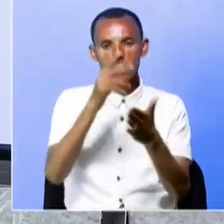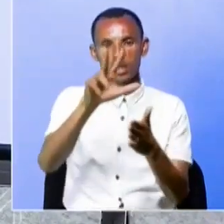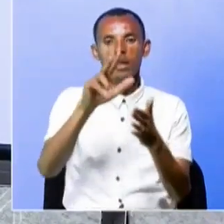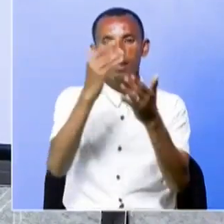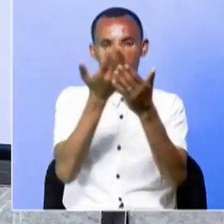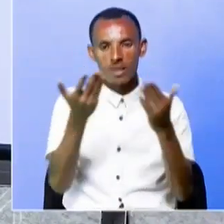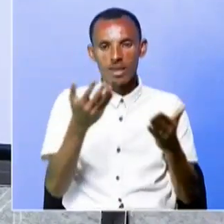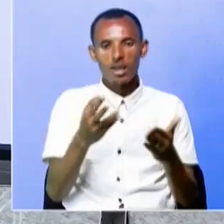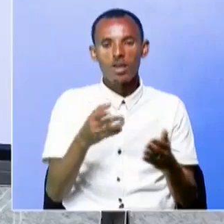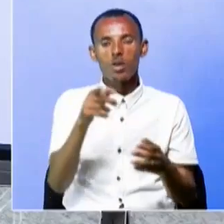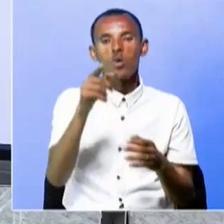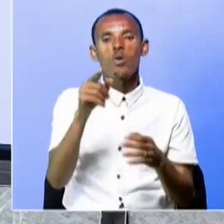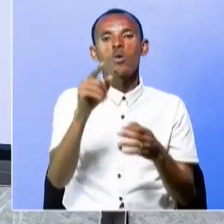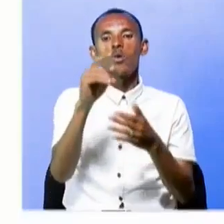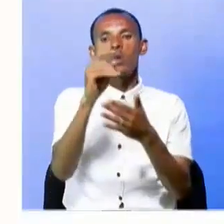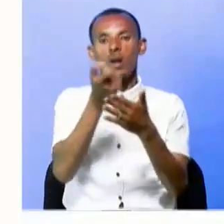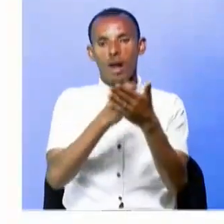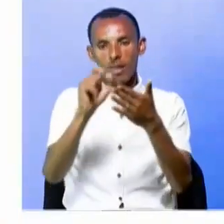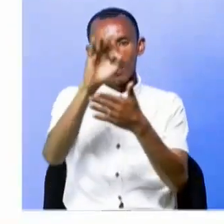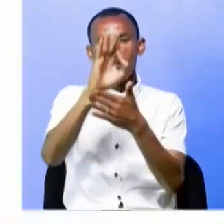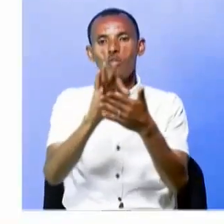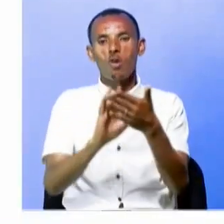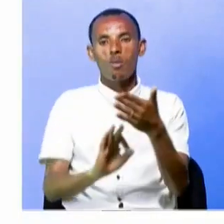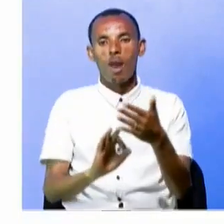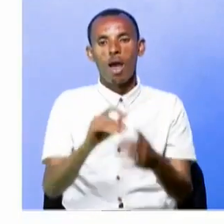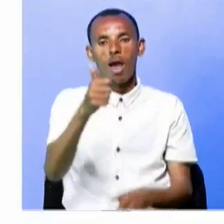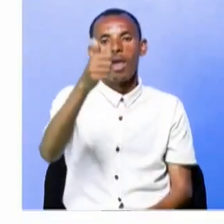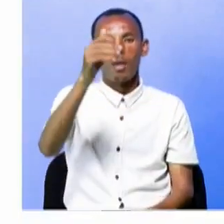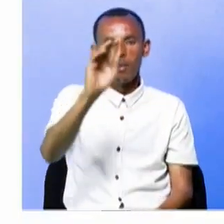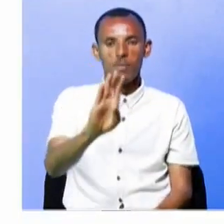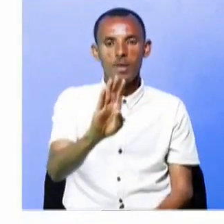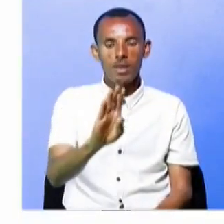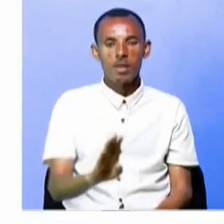you will drive that AB becomes